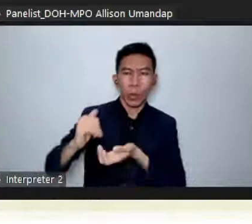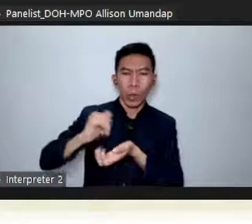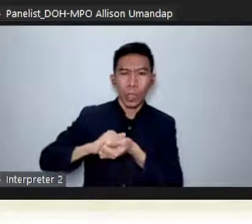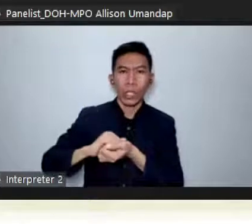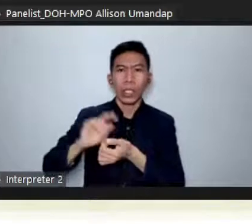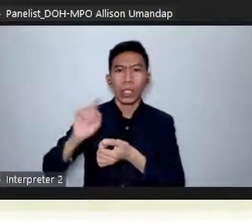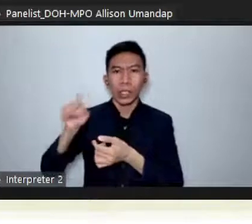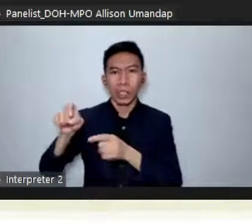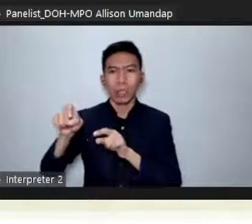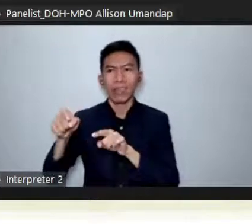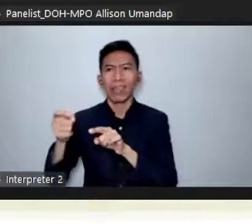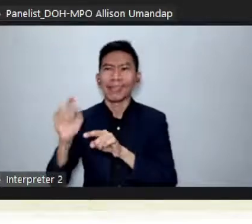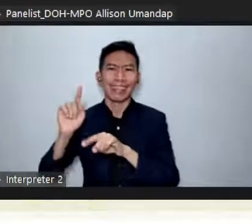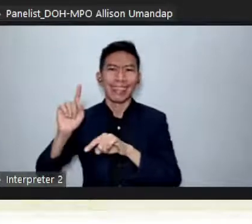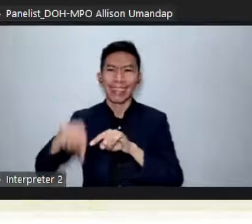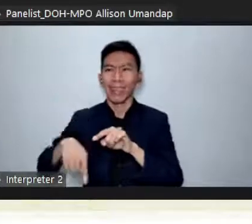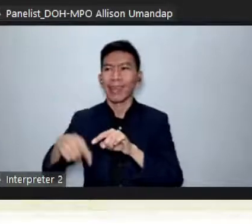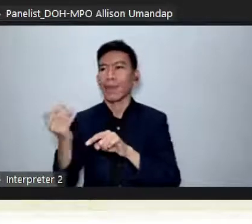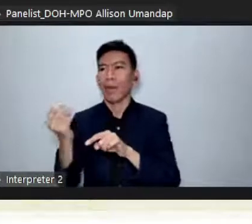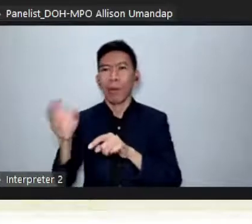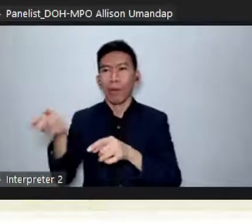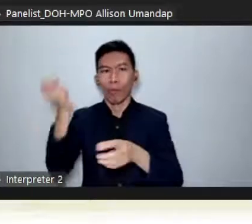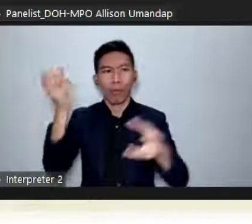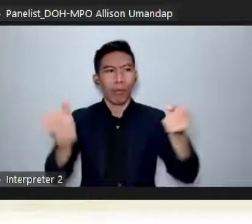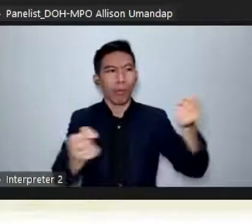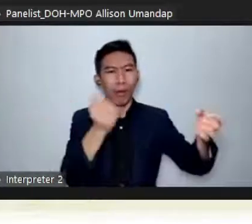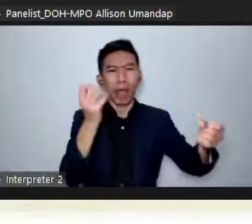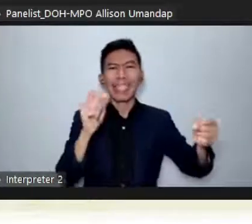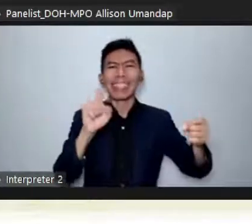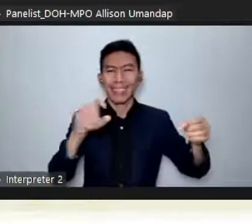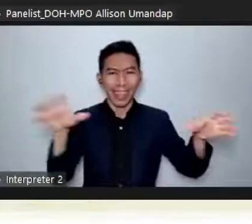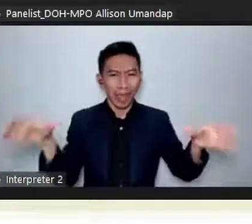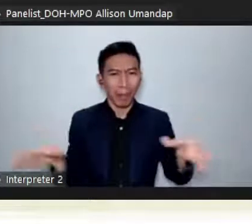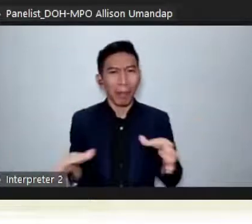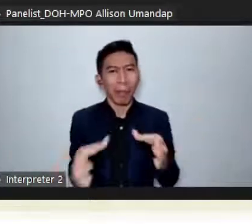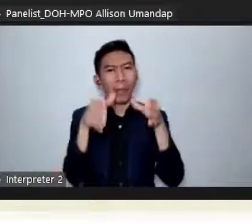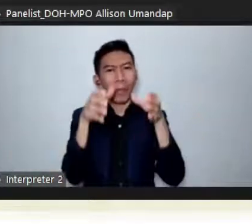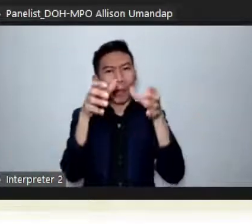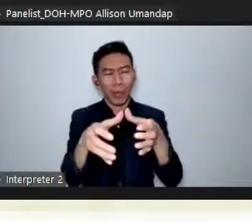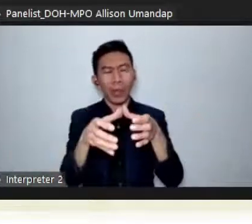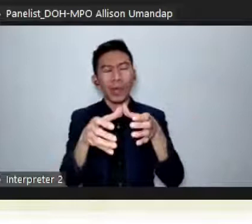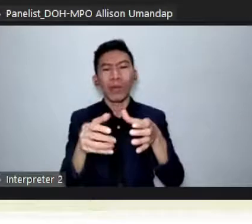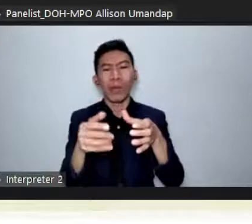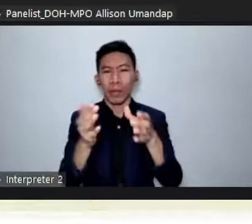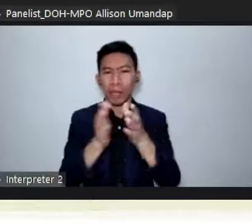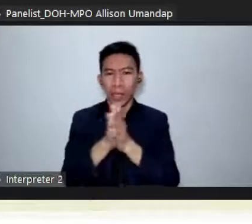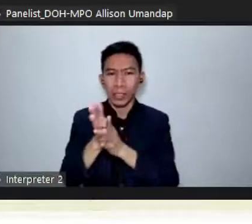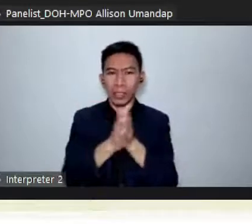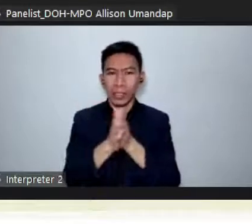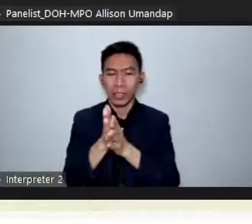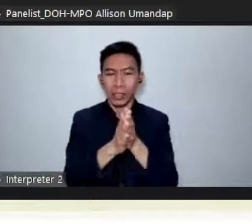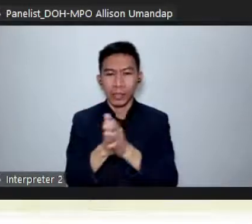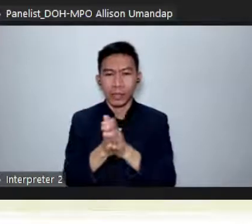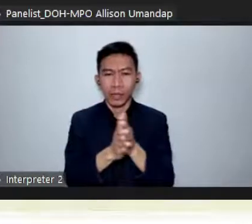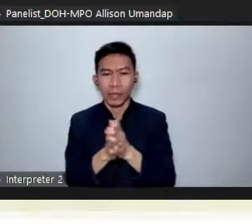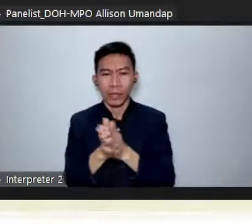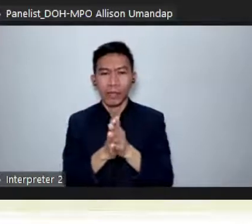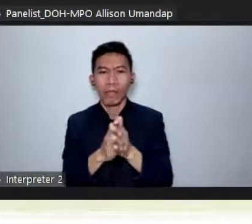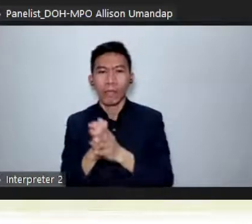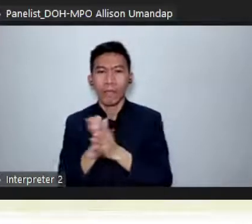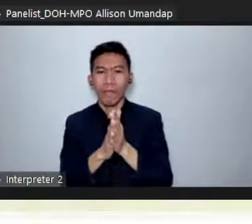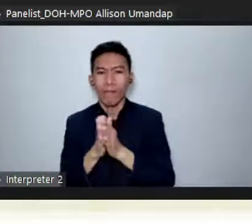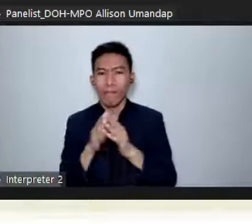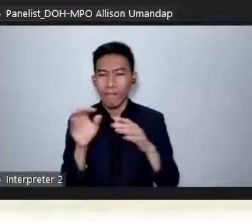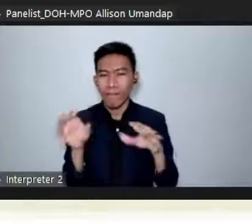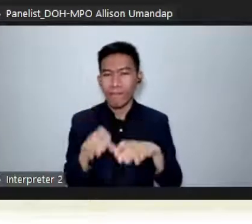silos, take the lead, and likewise be passionate about this, be true and fast